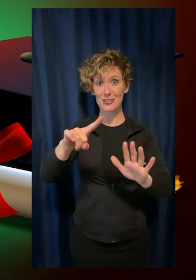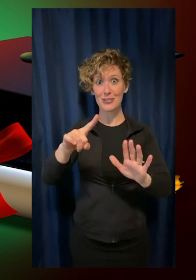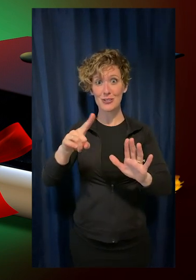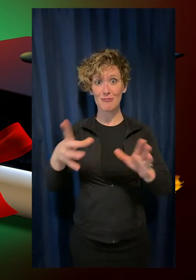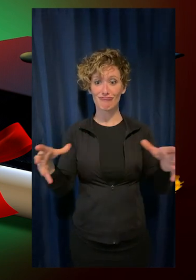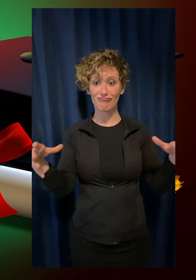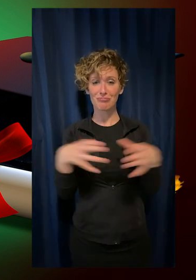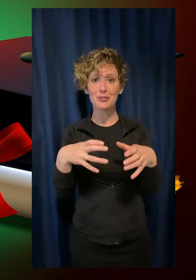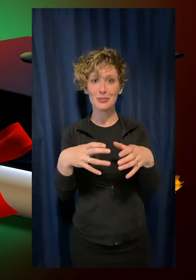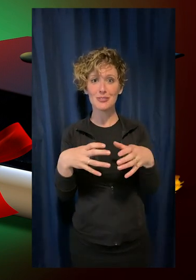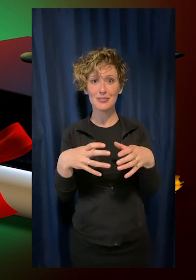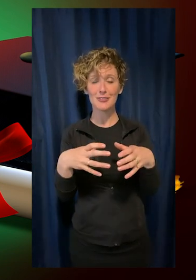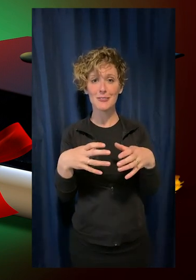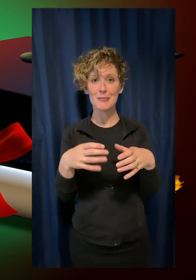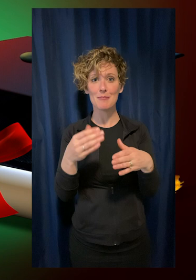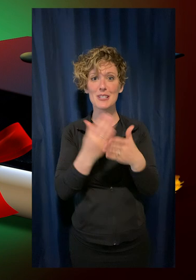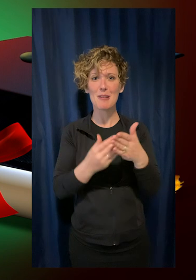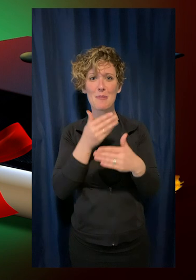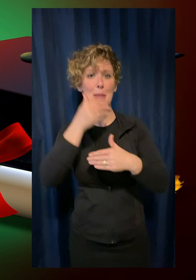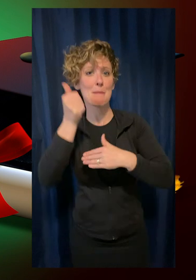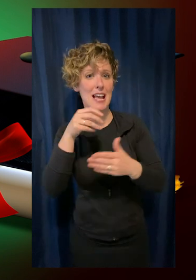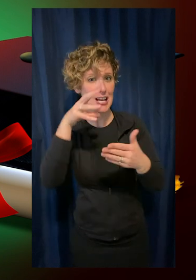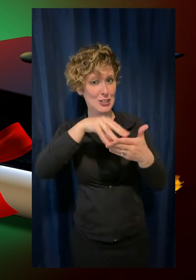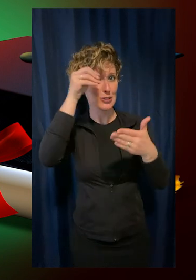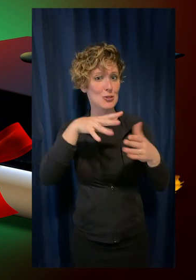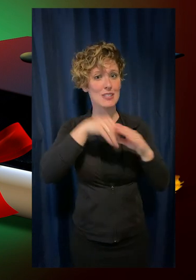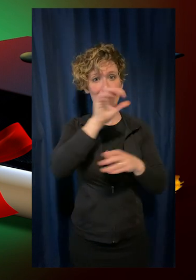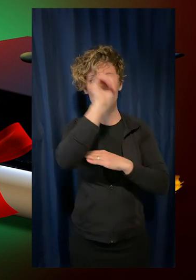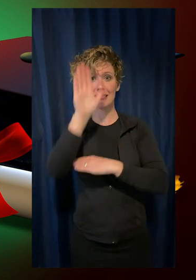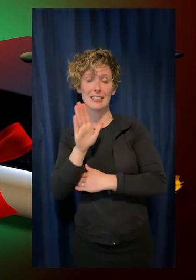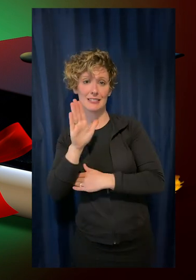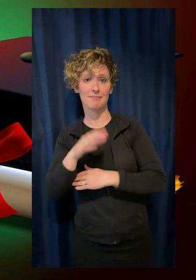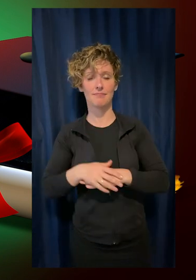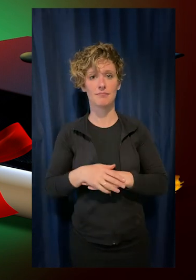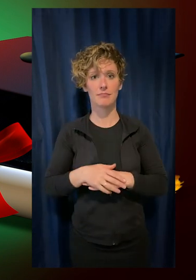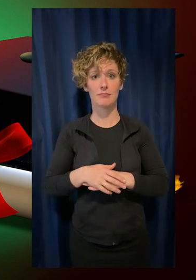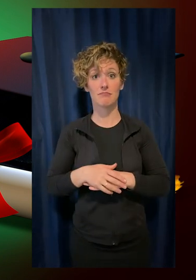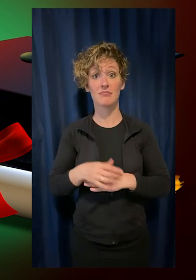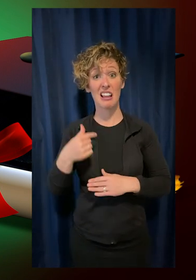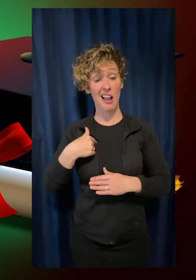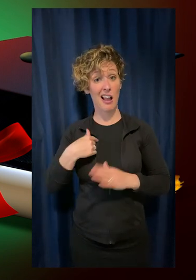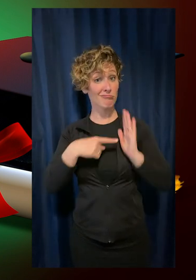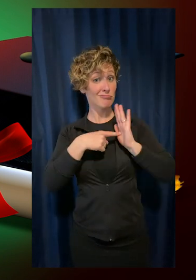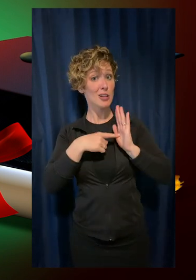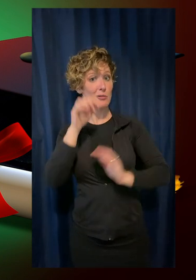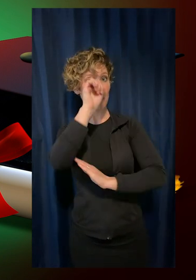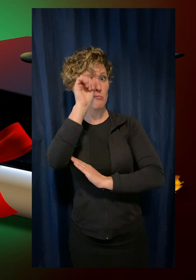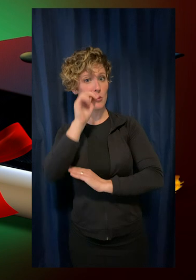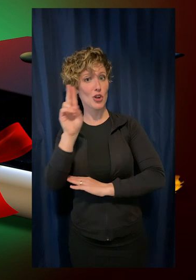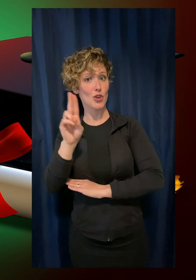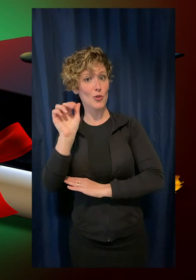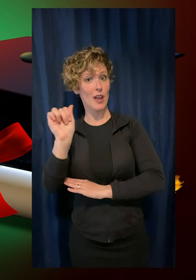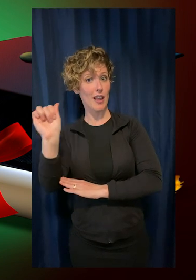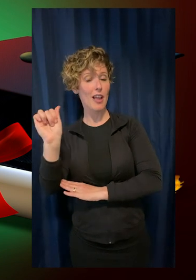Scholars this year in Alaska. On behalf of the University of Alaska Anchorage and the